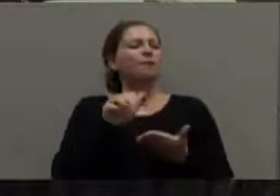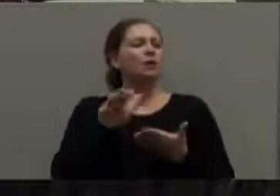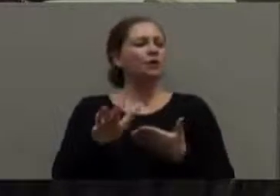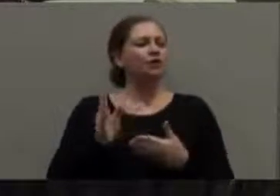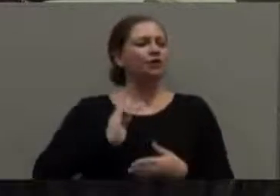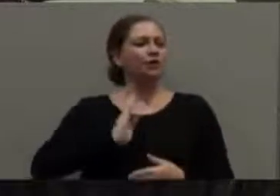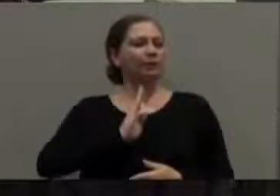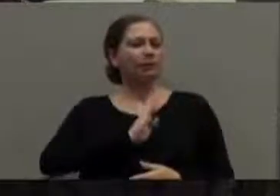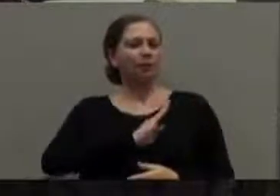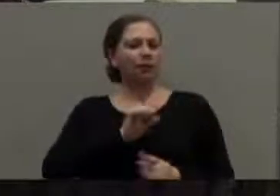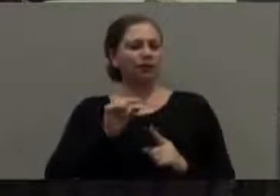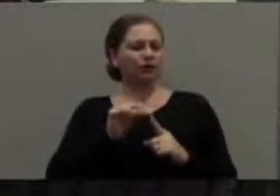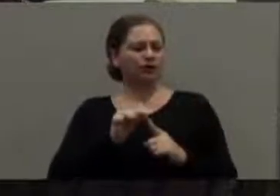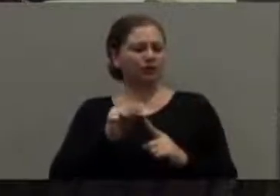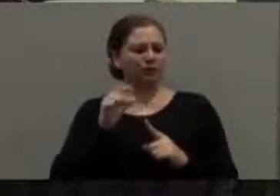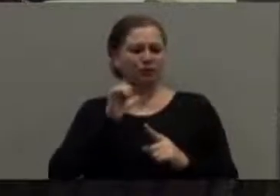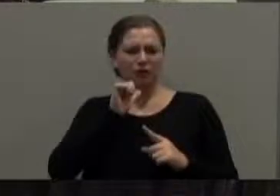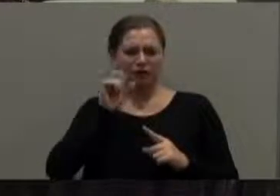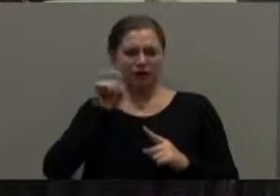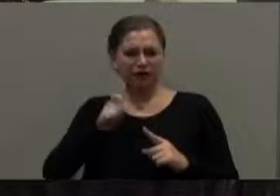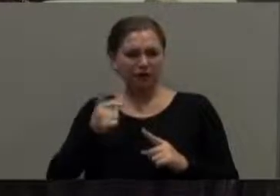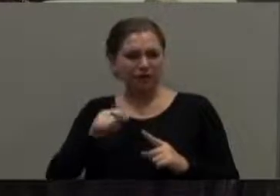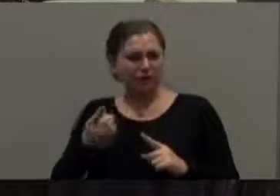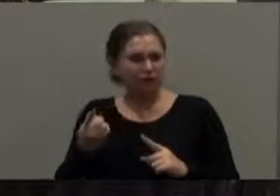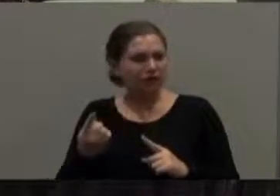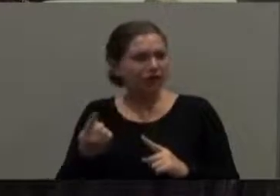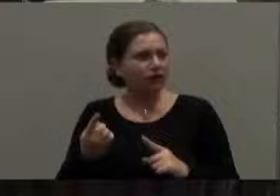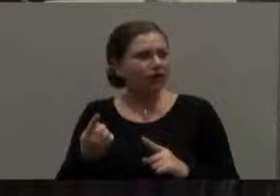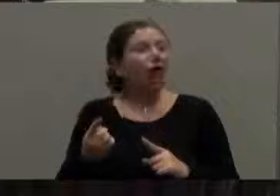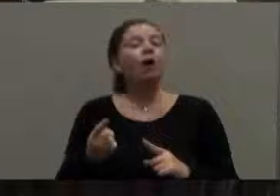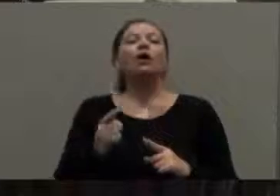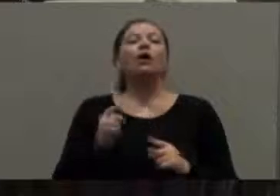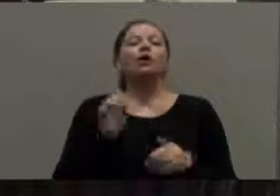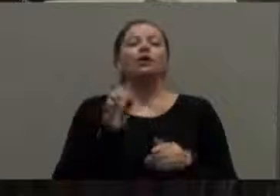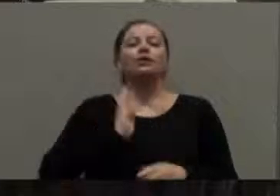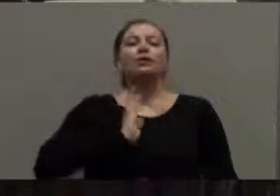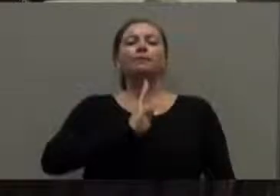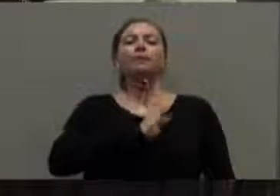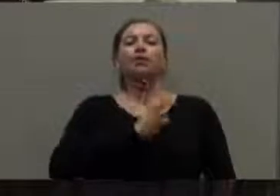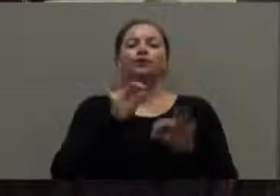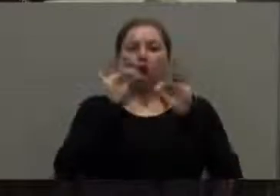tonight. Board forum. Board forum.